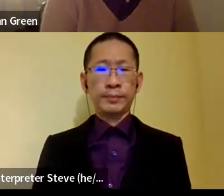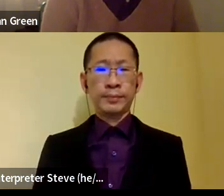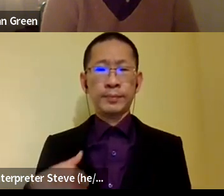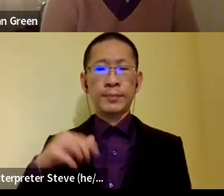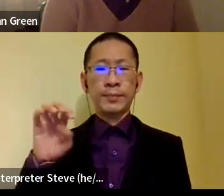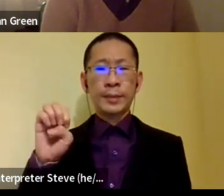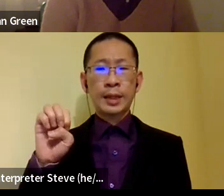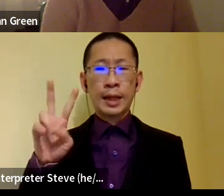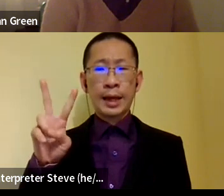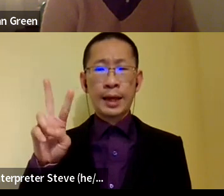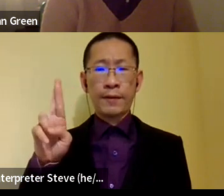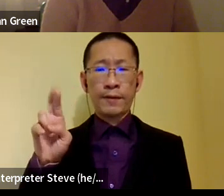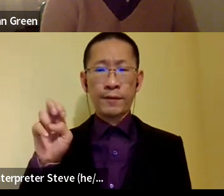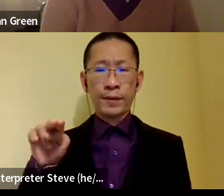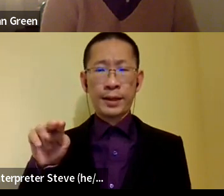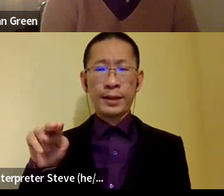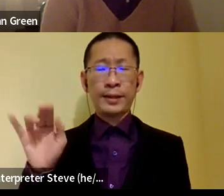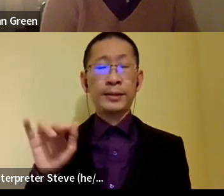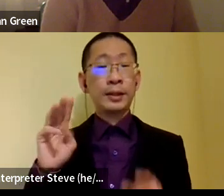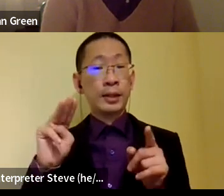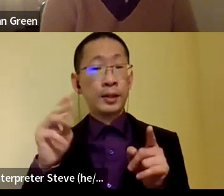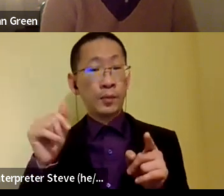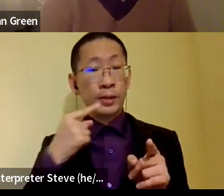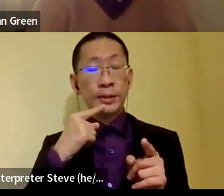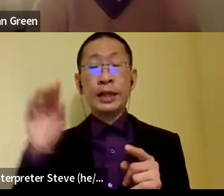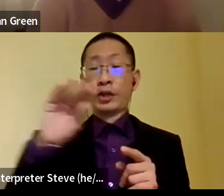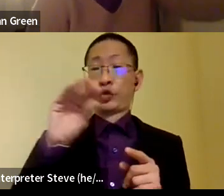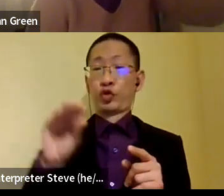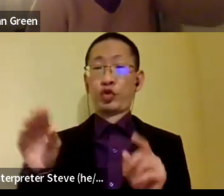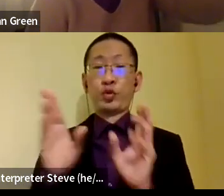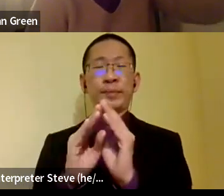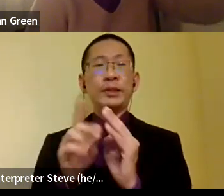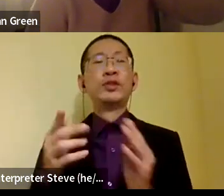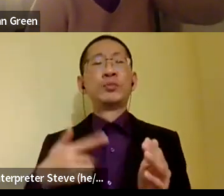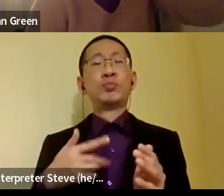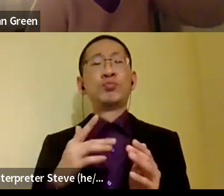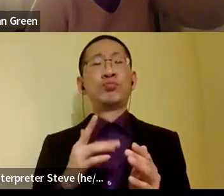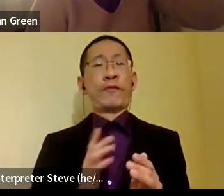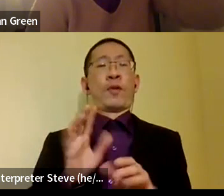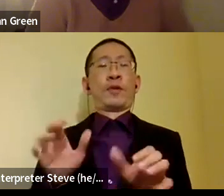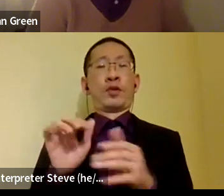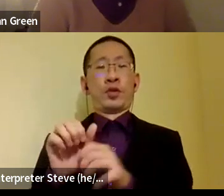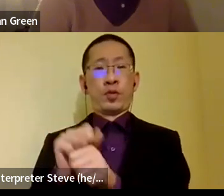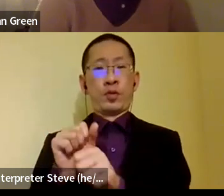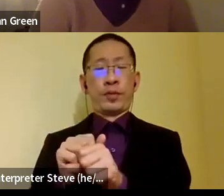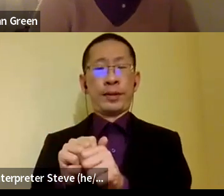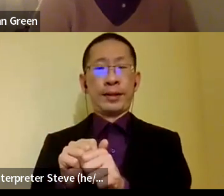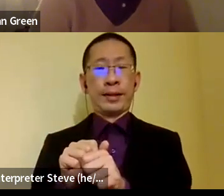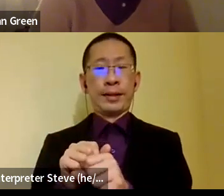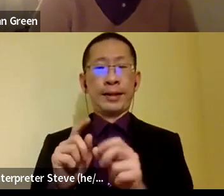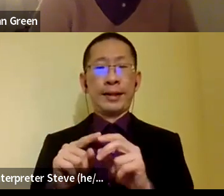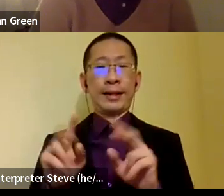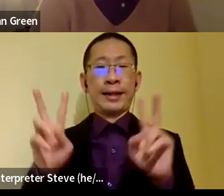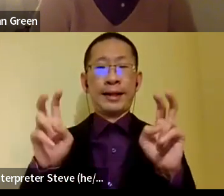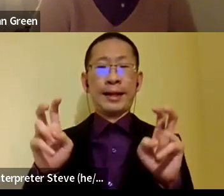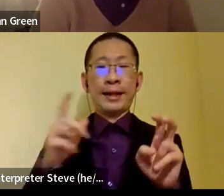Morgan, I think what you said about like Zoom meetings are where you formally, you know, do work. Aspect of it is killing my soul as